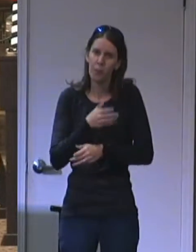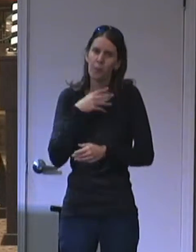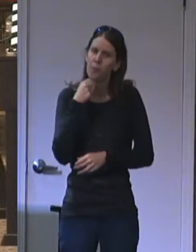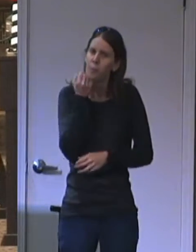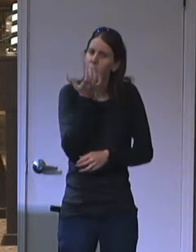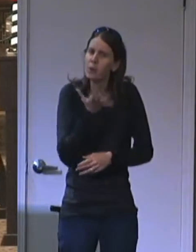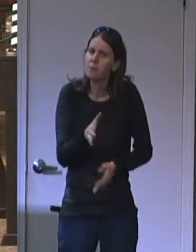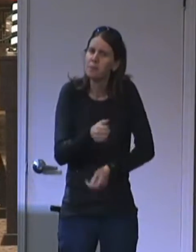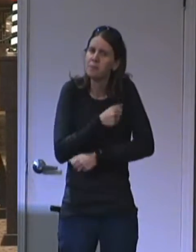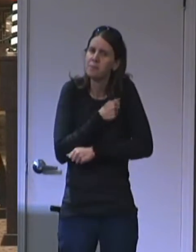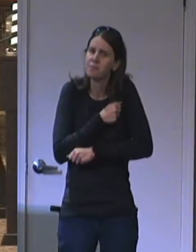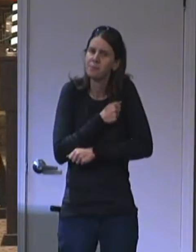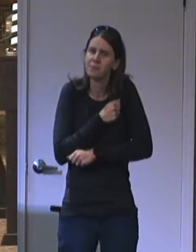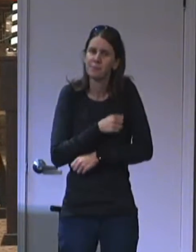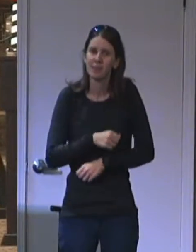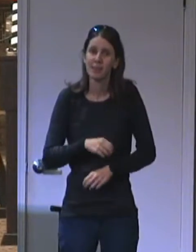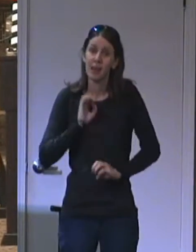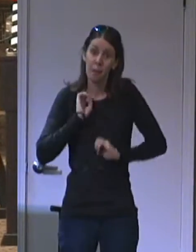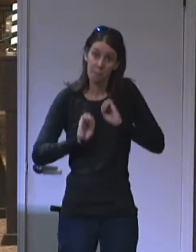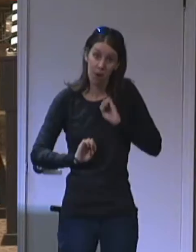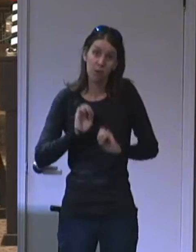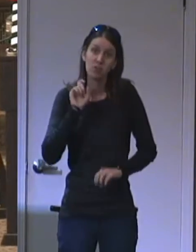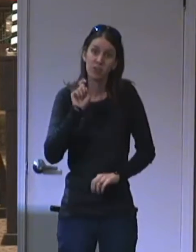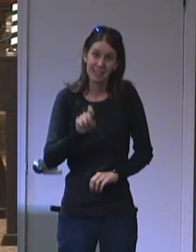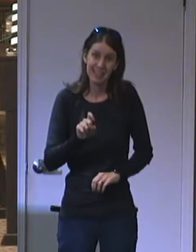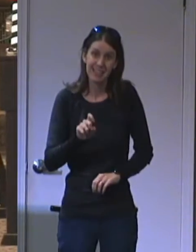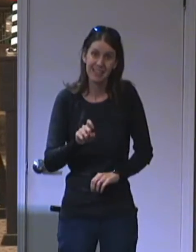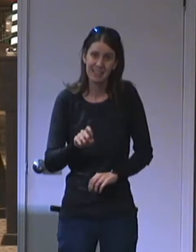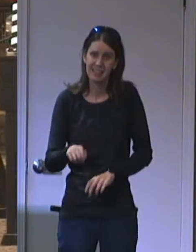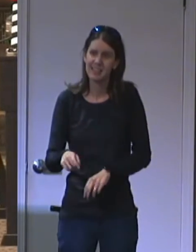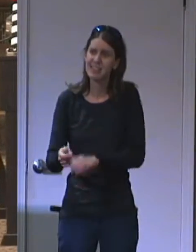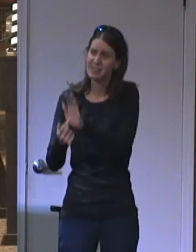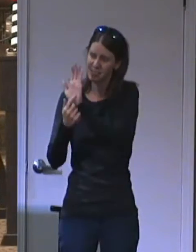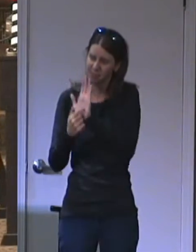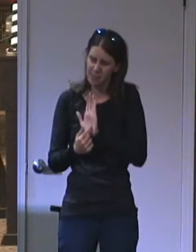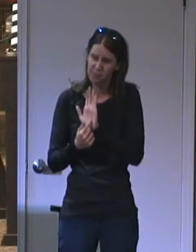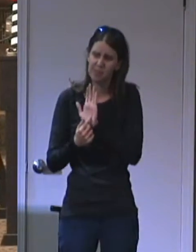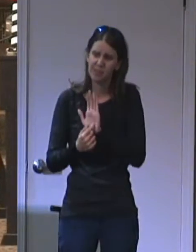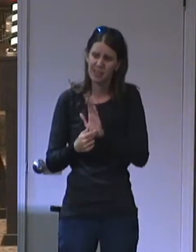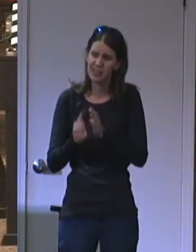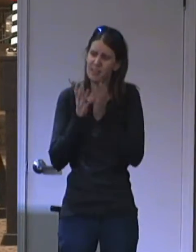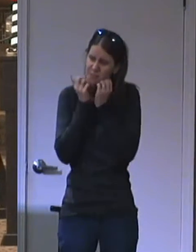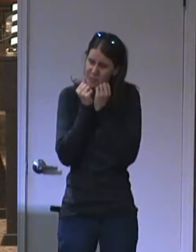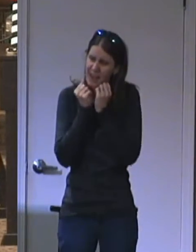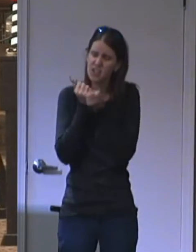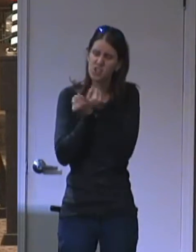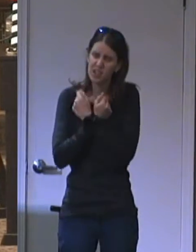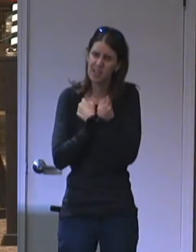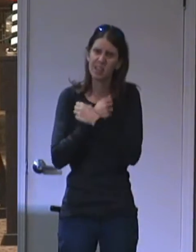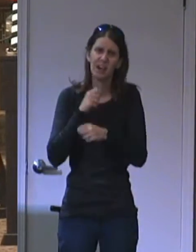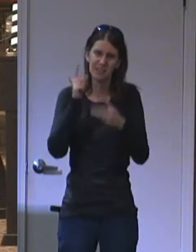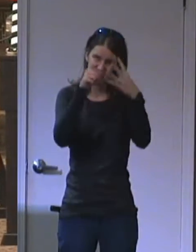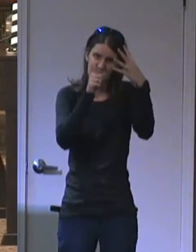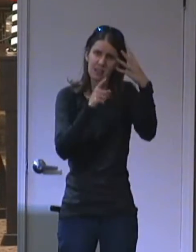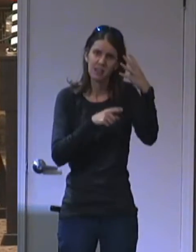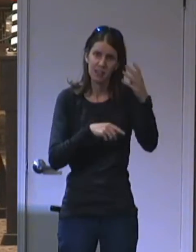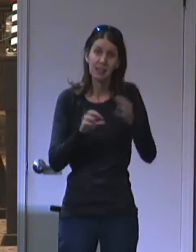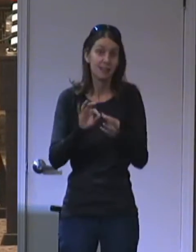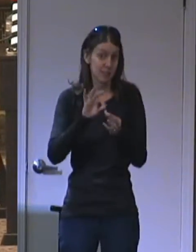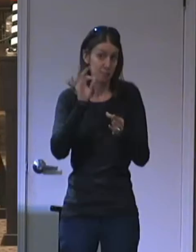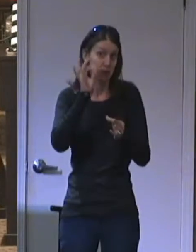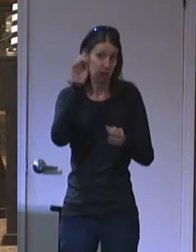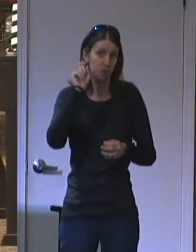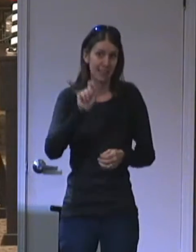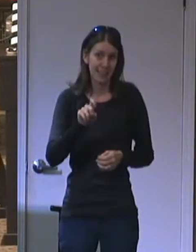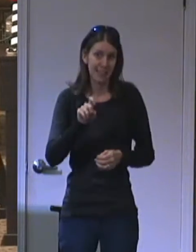warmth. We have emotional needs for approval and appreciation and affection and all of those things. We have